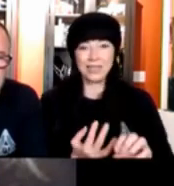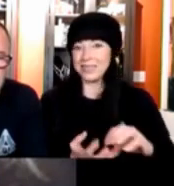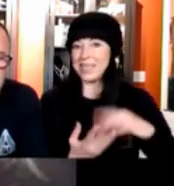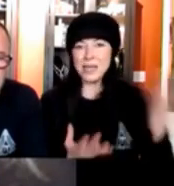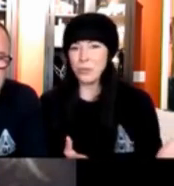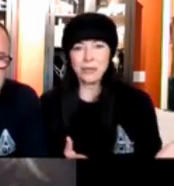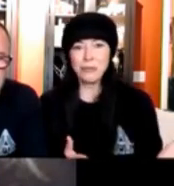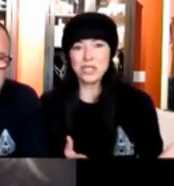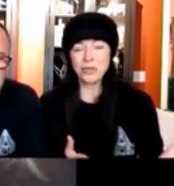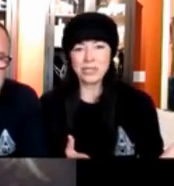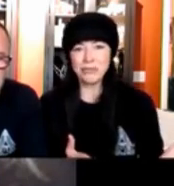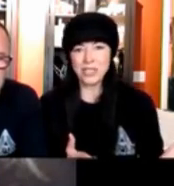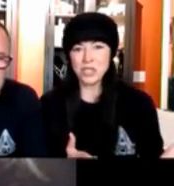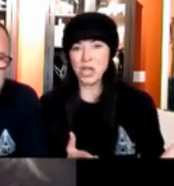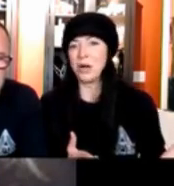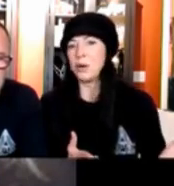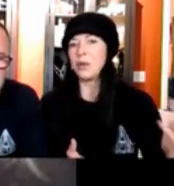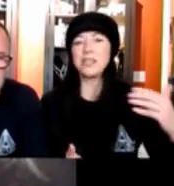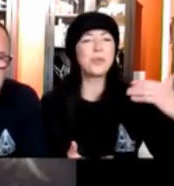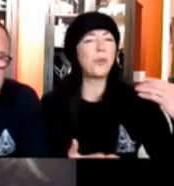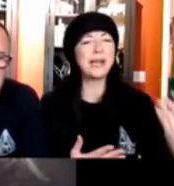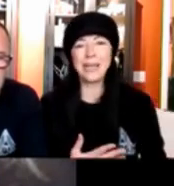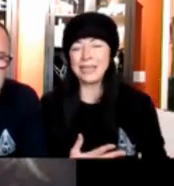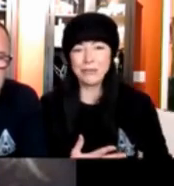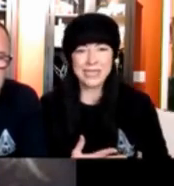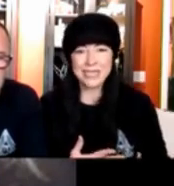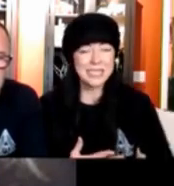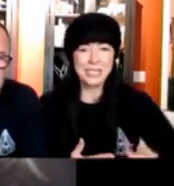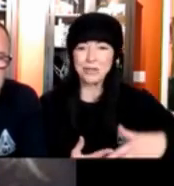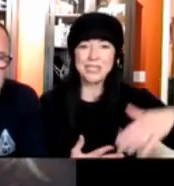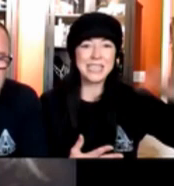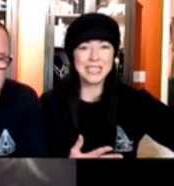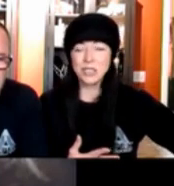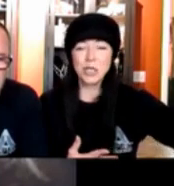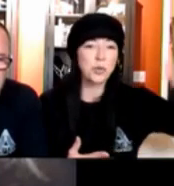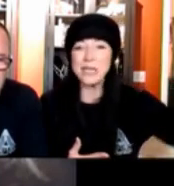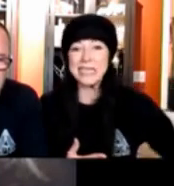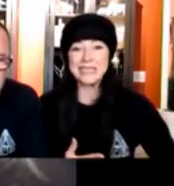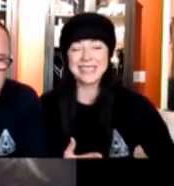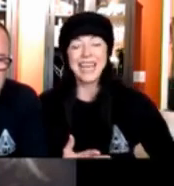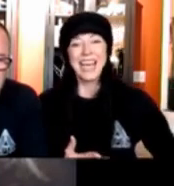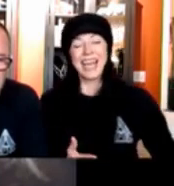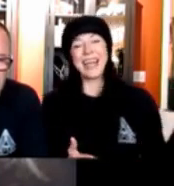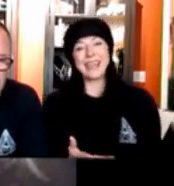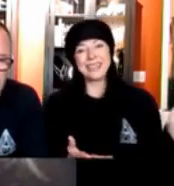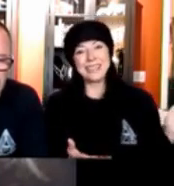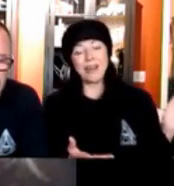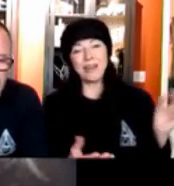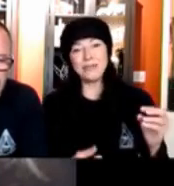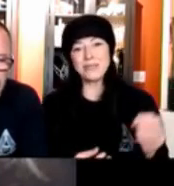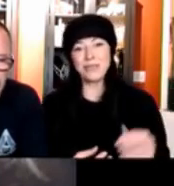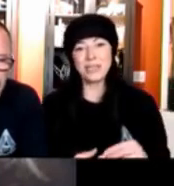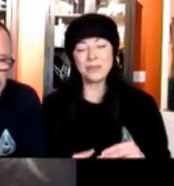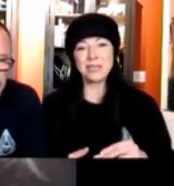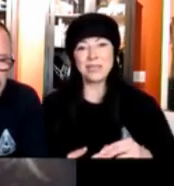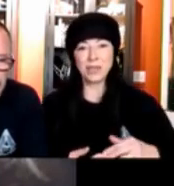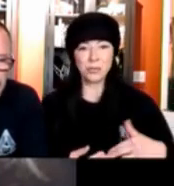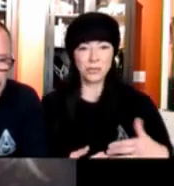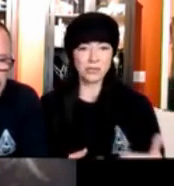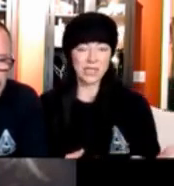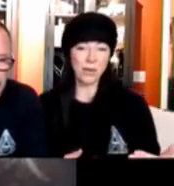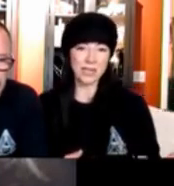and Teen Wolf, which is a really fun show, Twilight for the tweens, and all of these